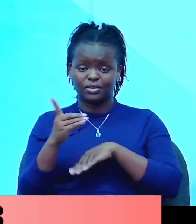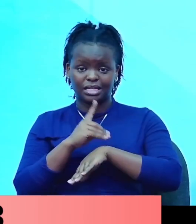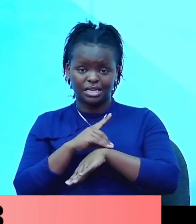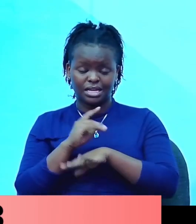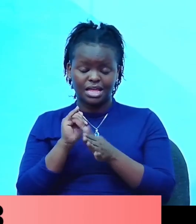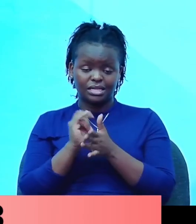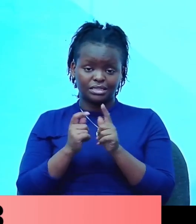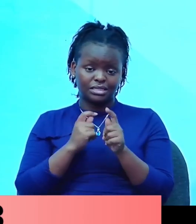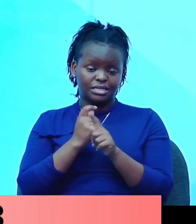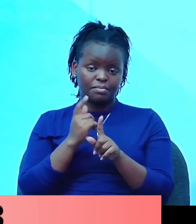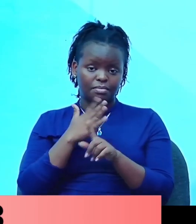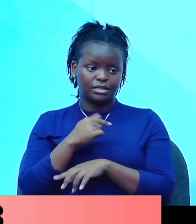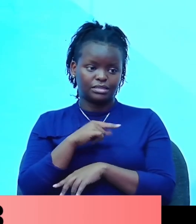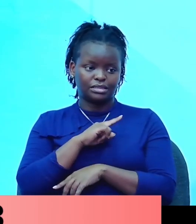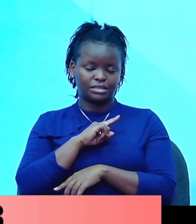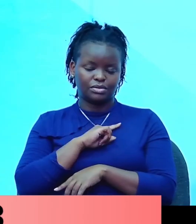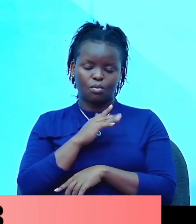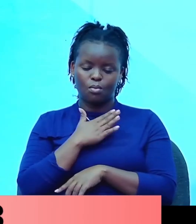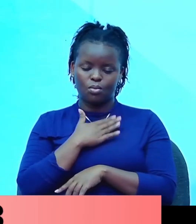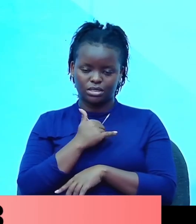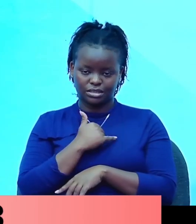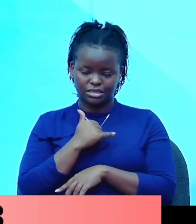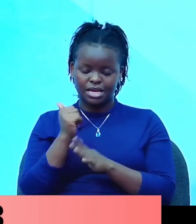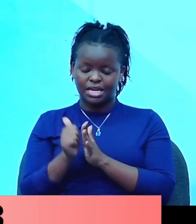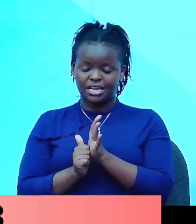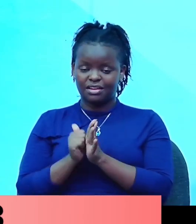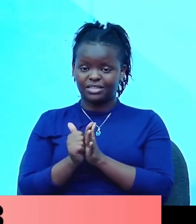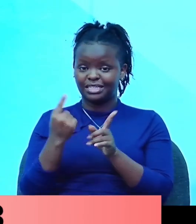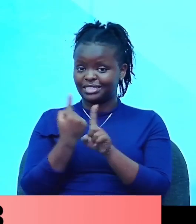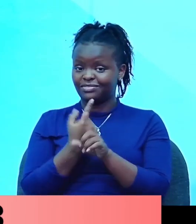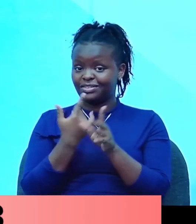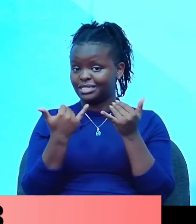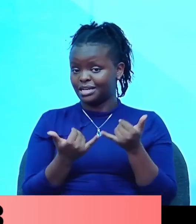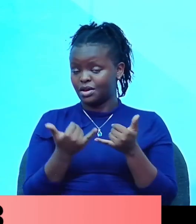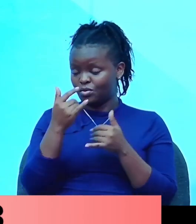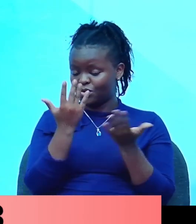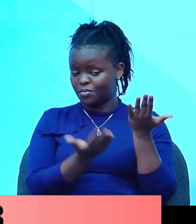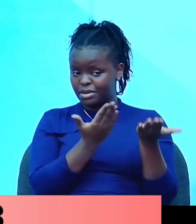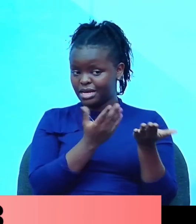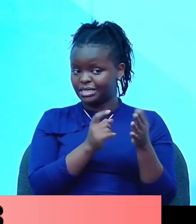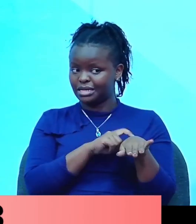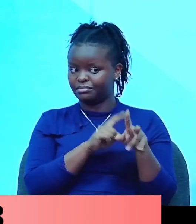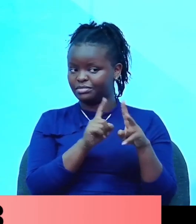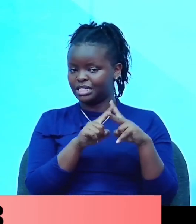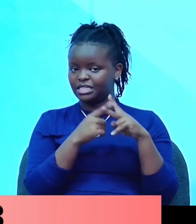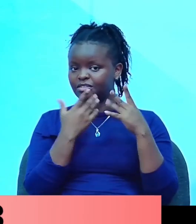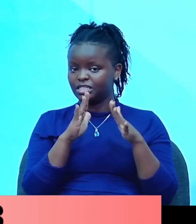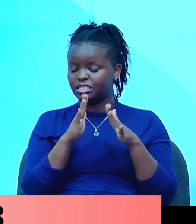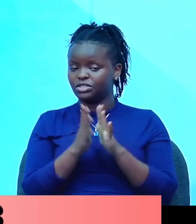we want. Naivasha is different right now compared to when we started the rally.